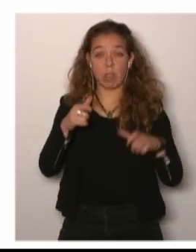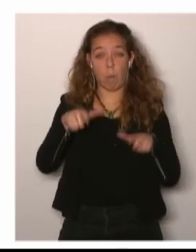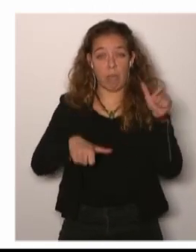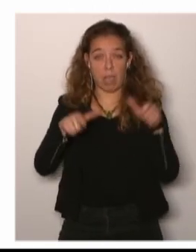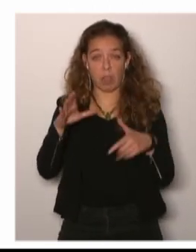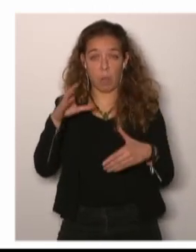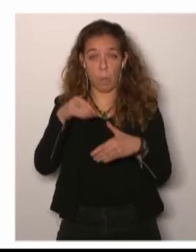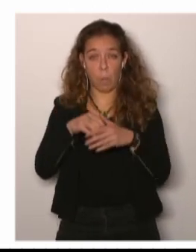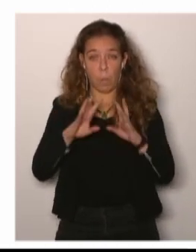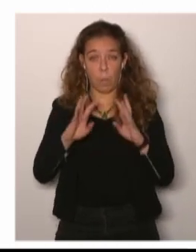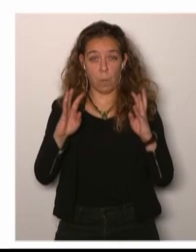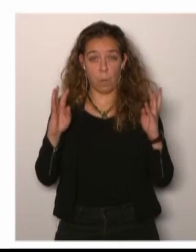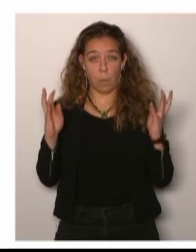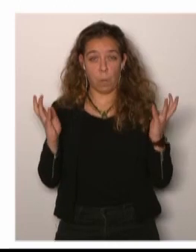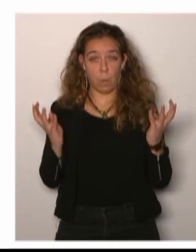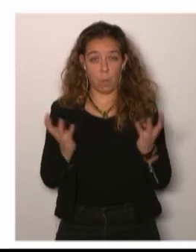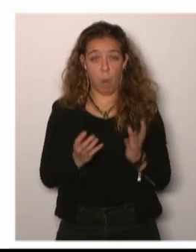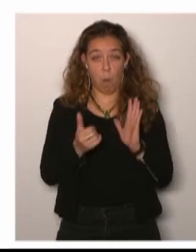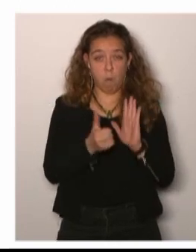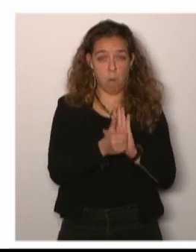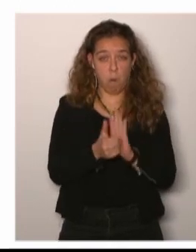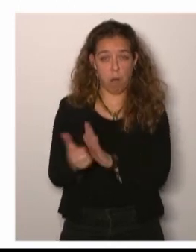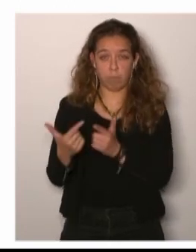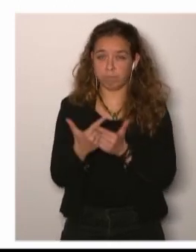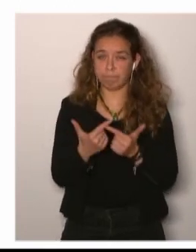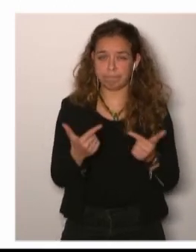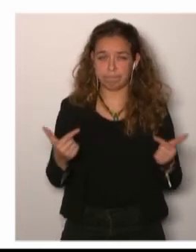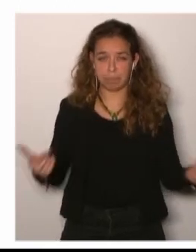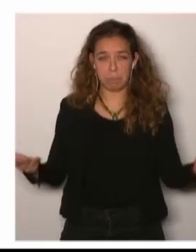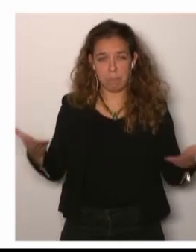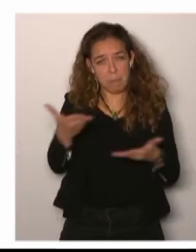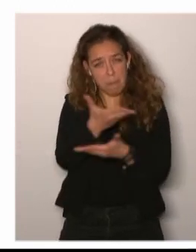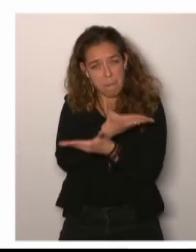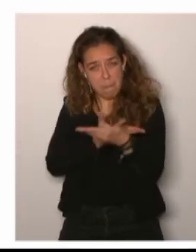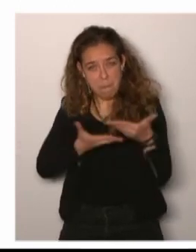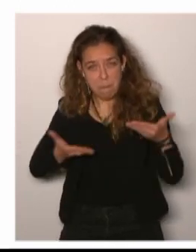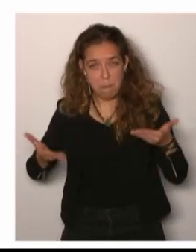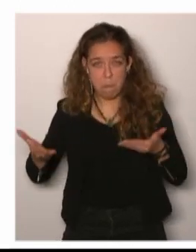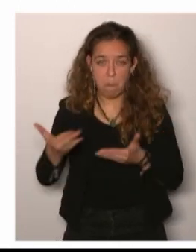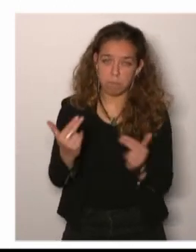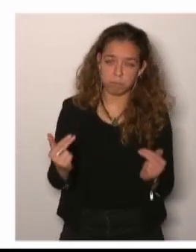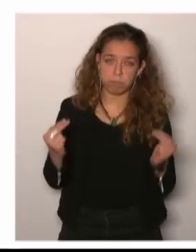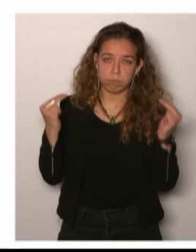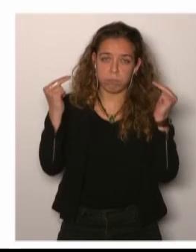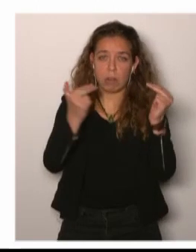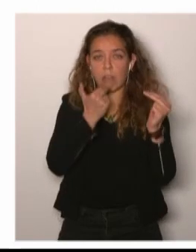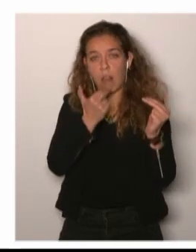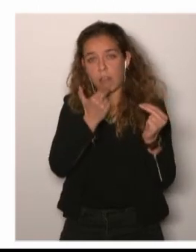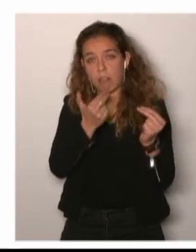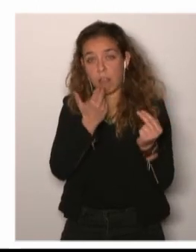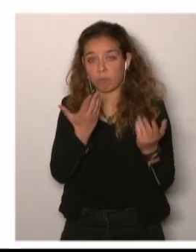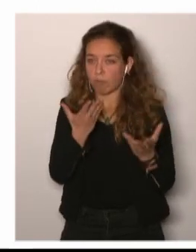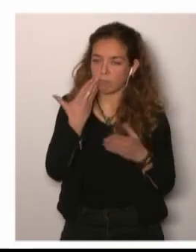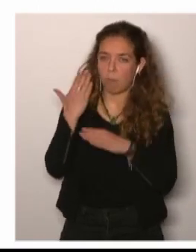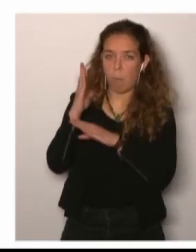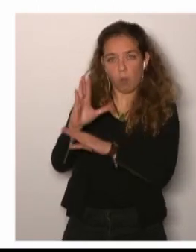diversity of participants and a high degree of interaction demonstrated not only the will from stakeholders to make the fight